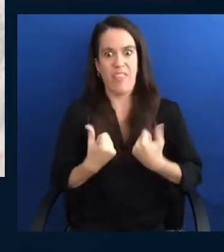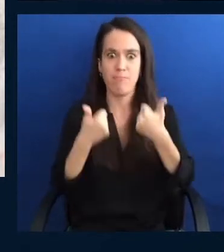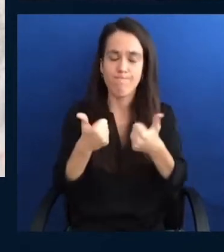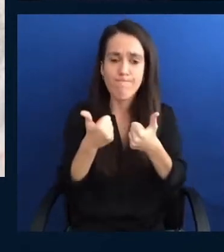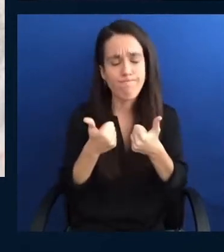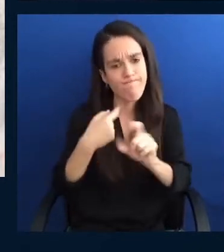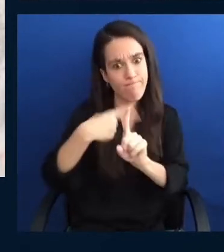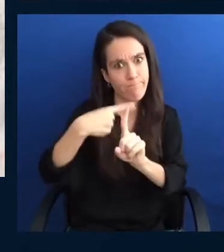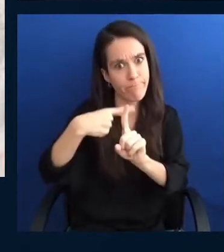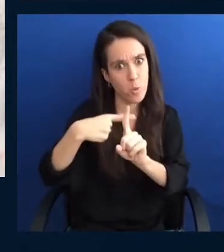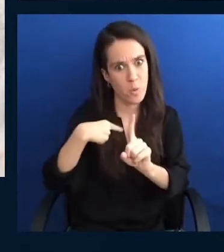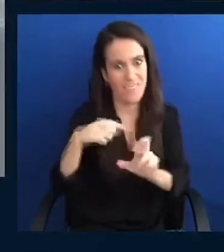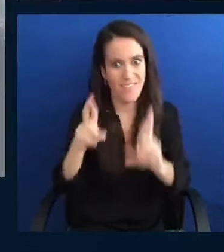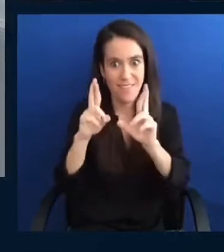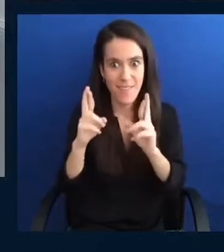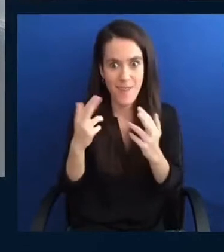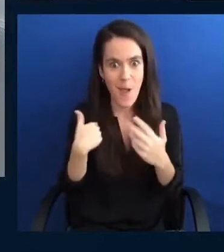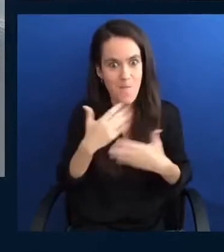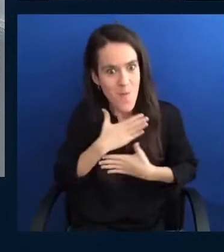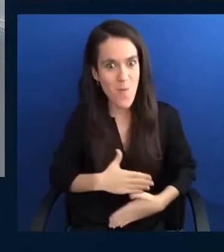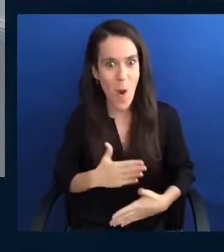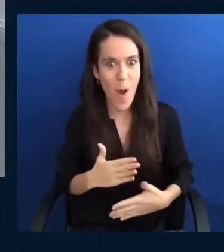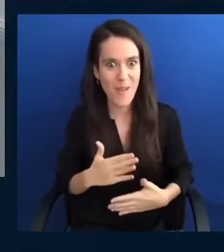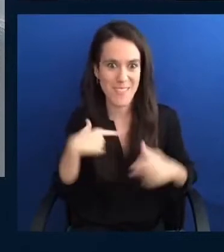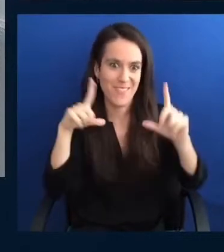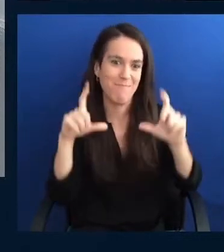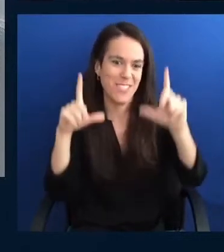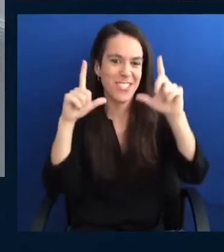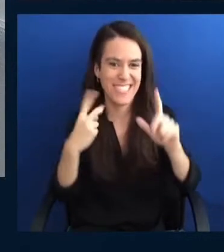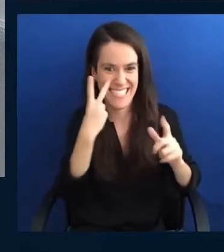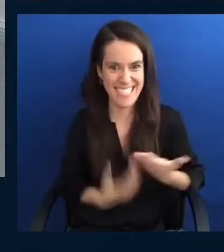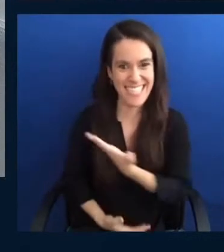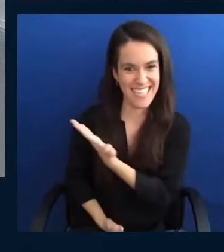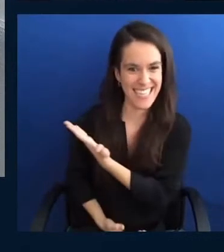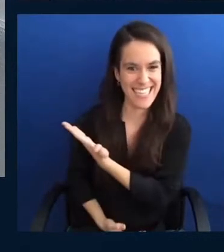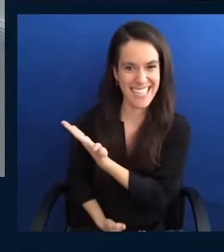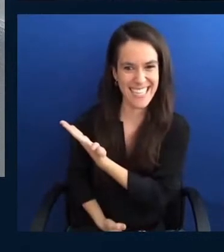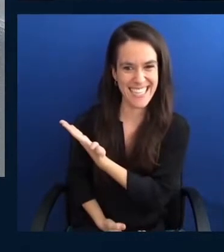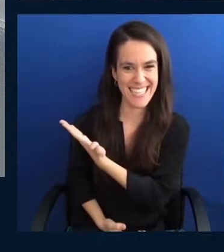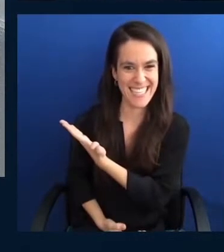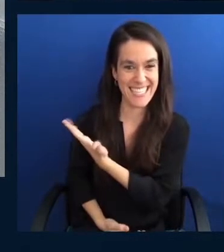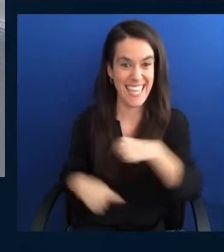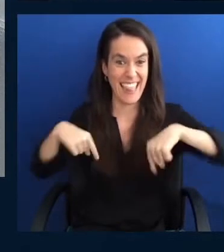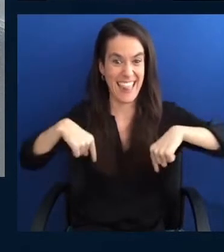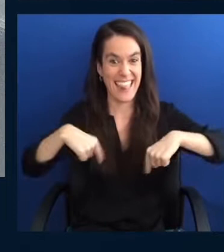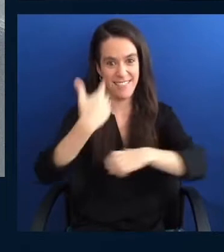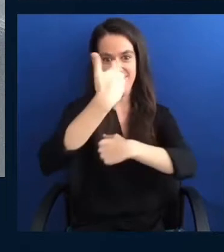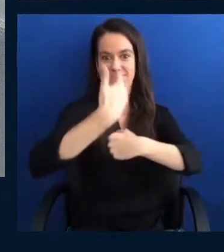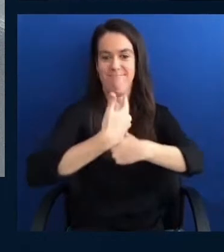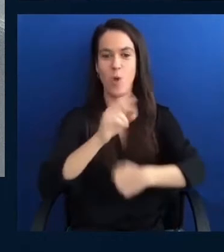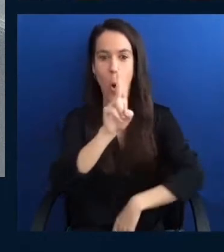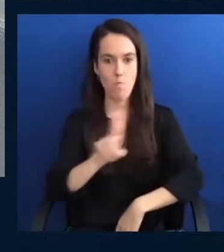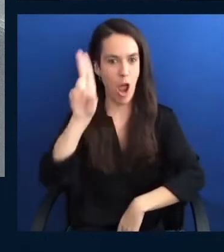You know, I was really looking forward to going, and I just wanted to post this this picture in here as well. We're doing it from the Umbraco TV studio now, where